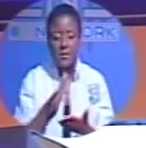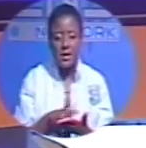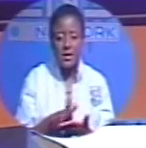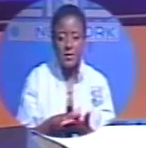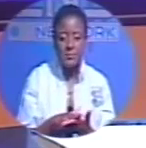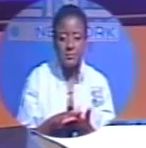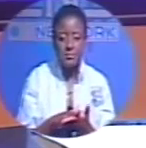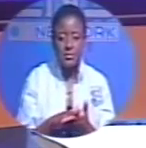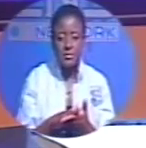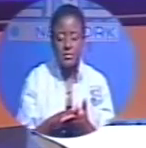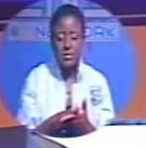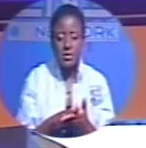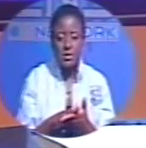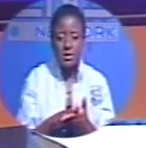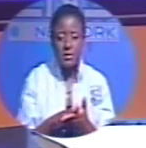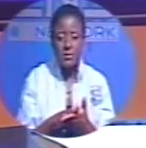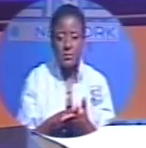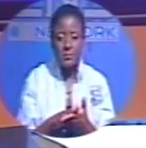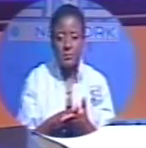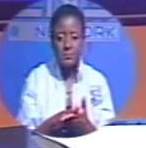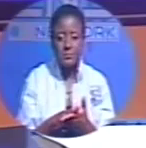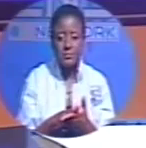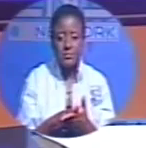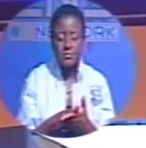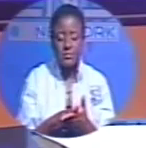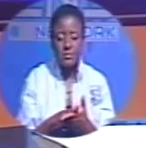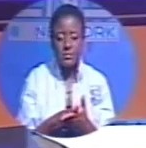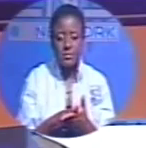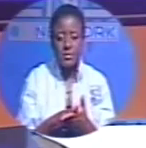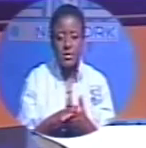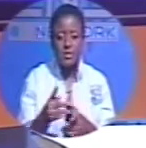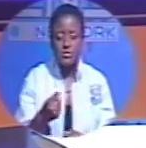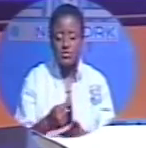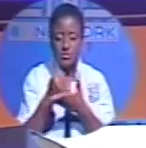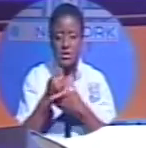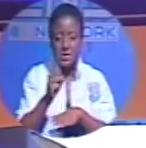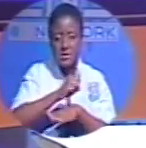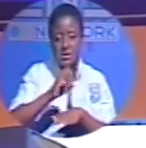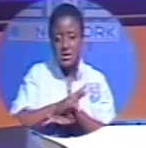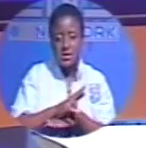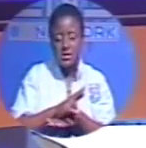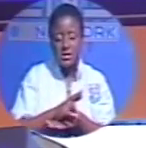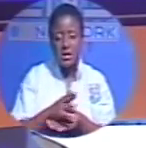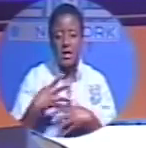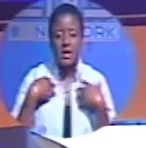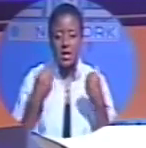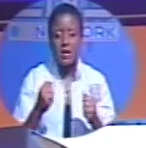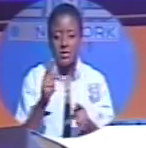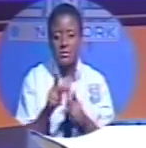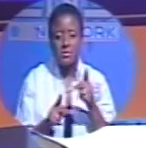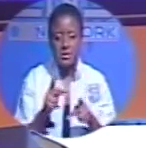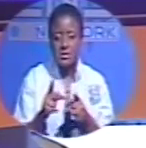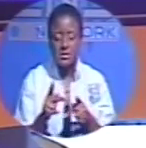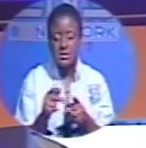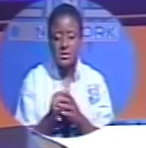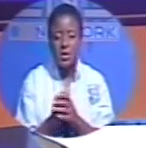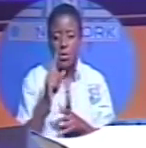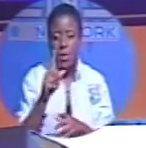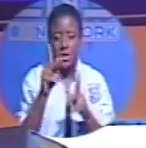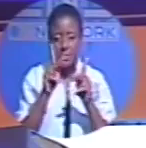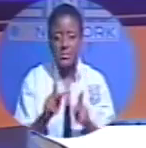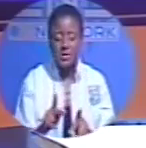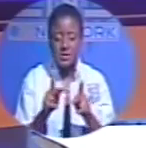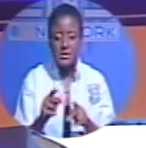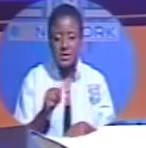professionals in the country. Dr. Minnis told ZNS News that he was reliably informed that one of the persons affected was senior